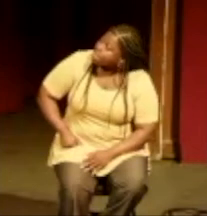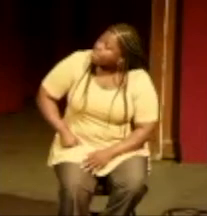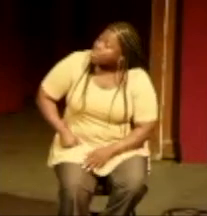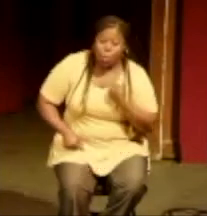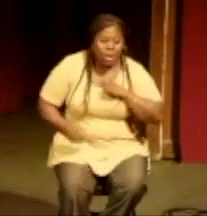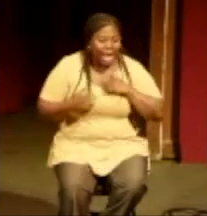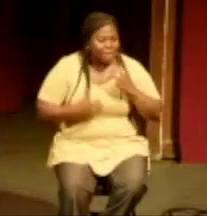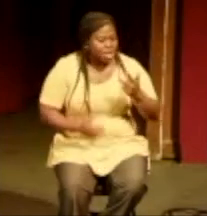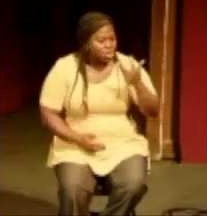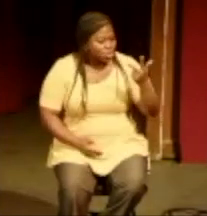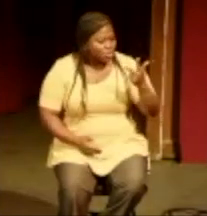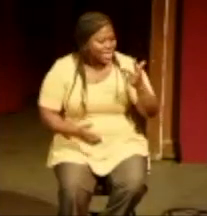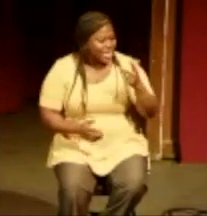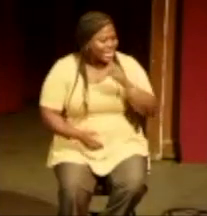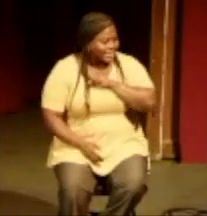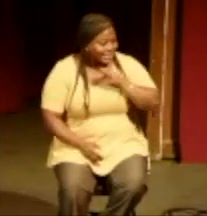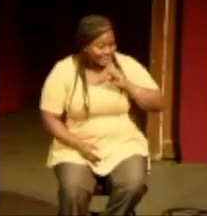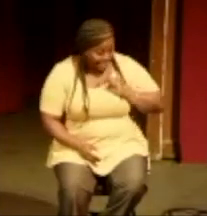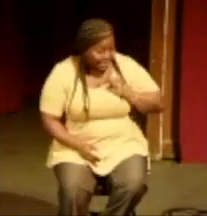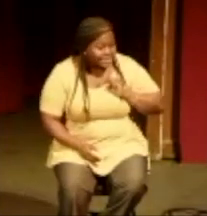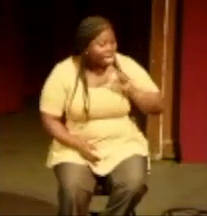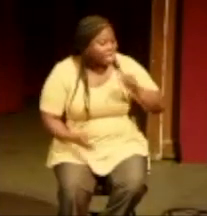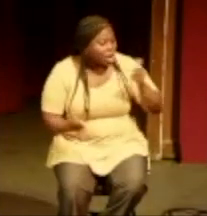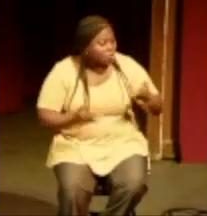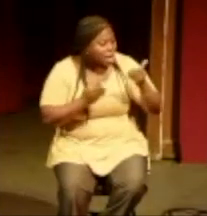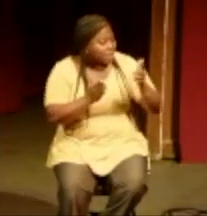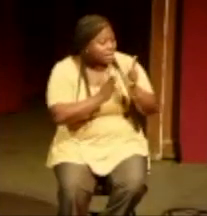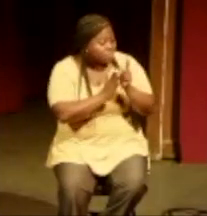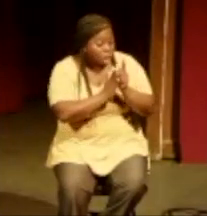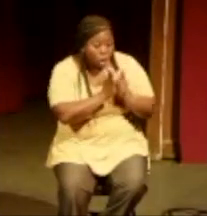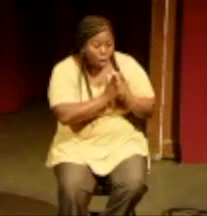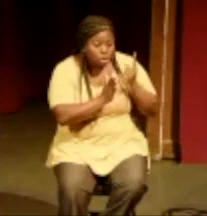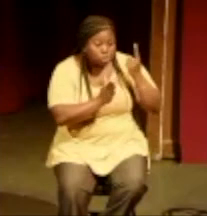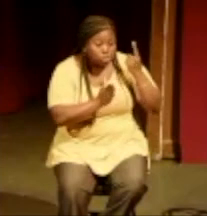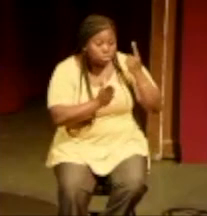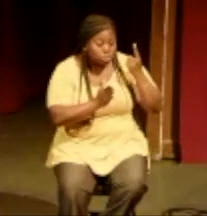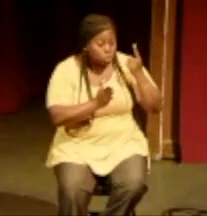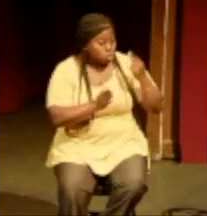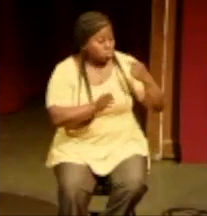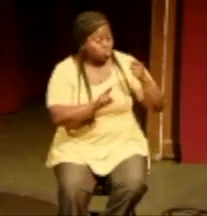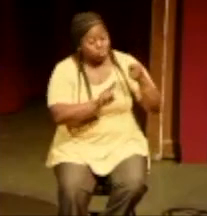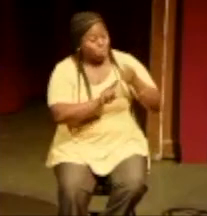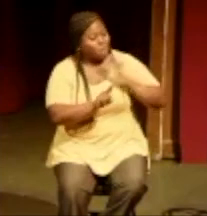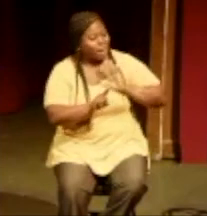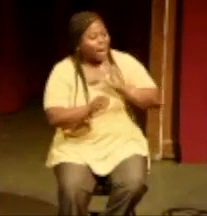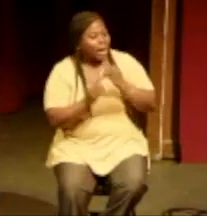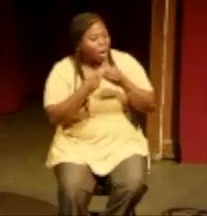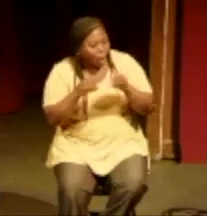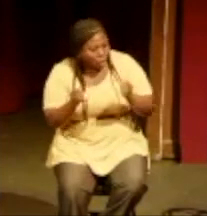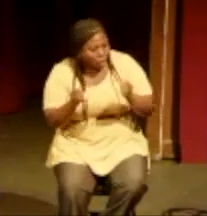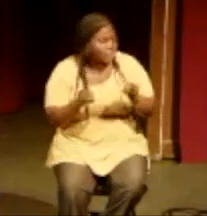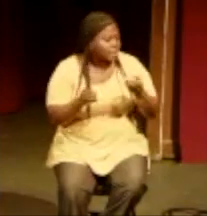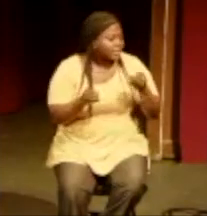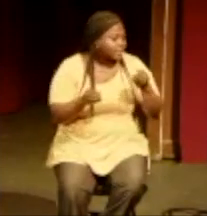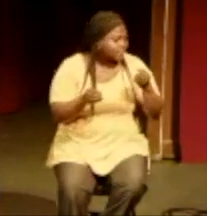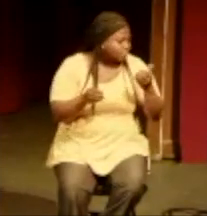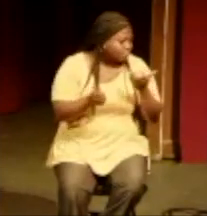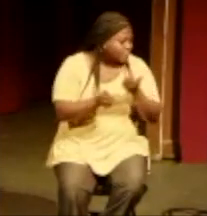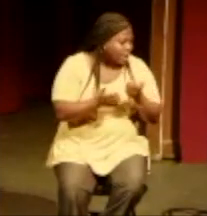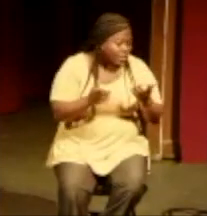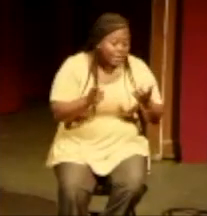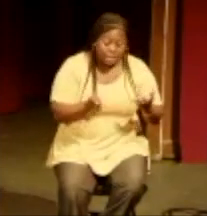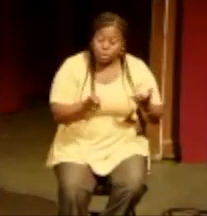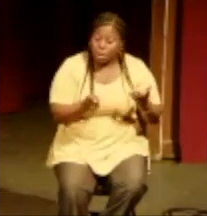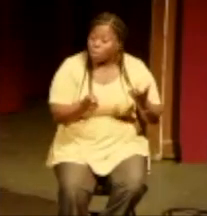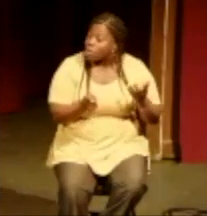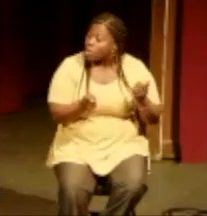recommendations either to my office or directly to the Board of Trustees. This has really clarified who makes decisions, who makes recommendations, and how we get things